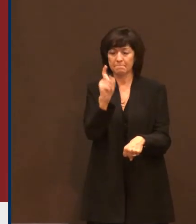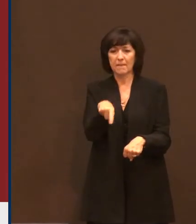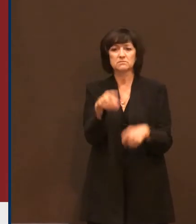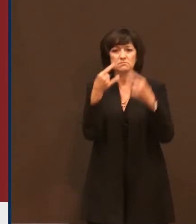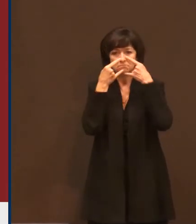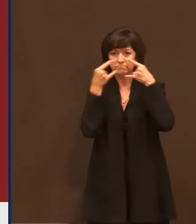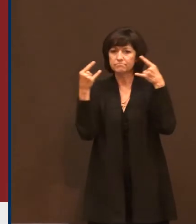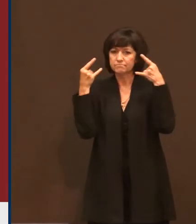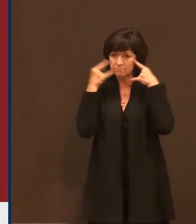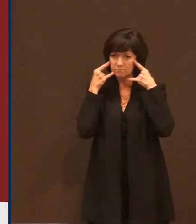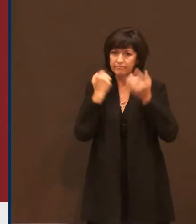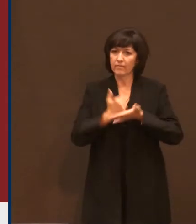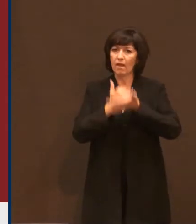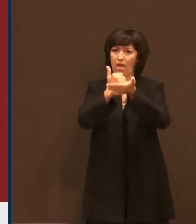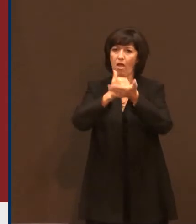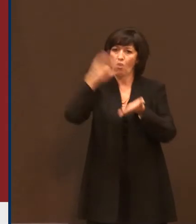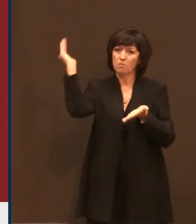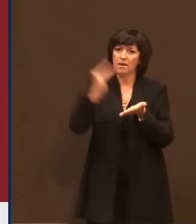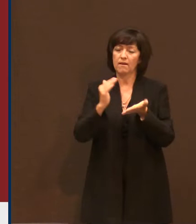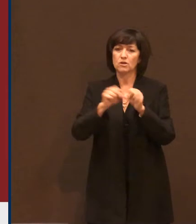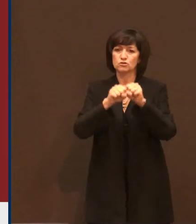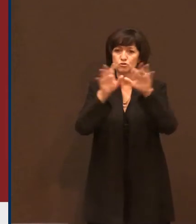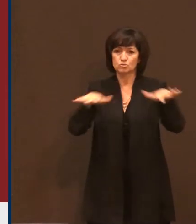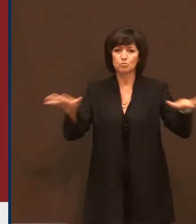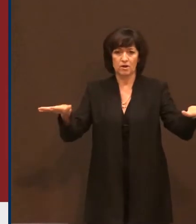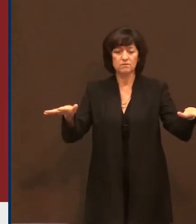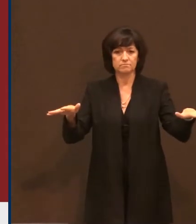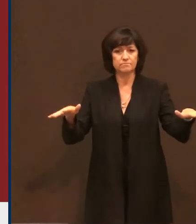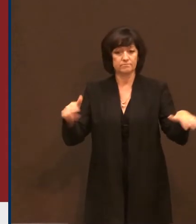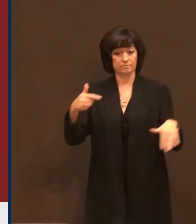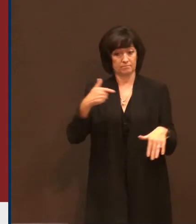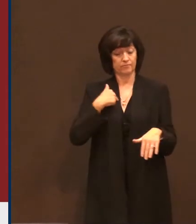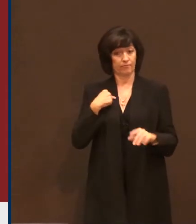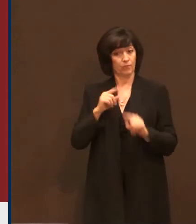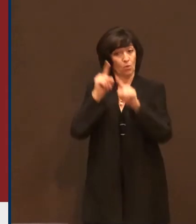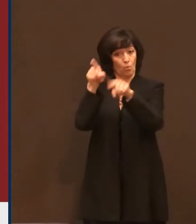to a sporting events and into the